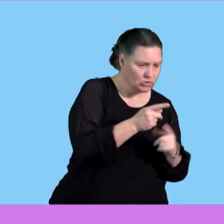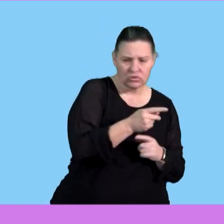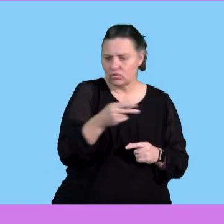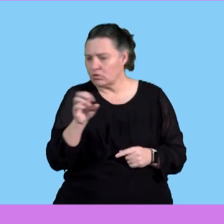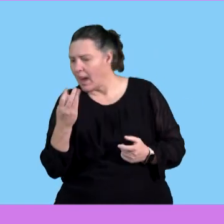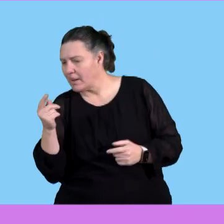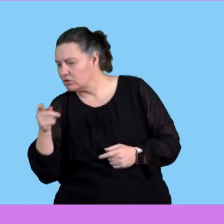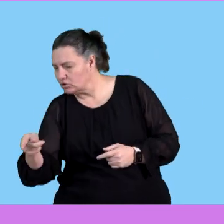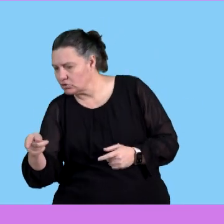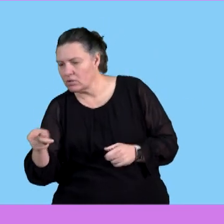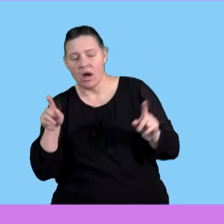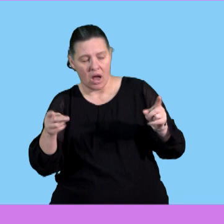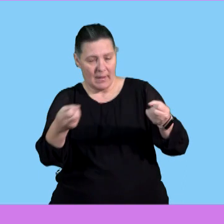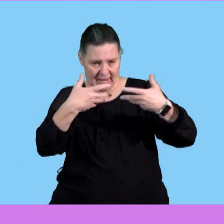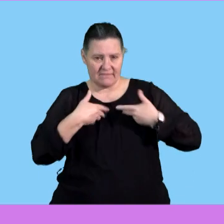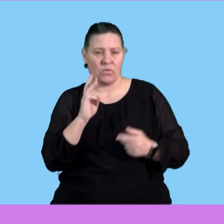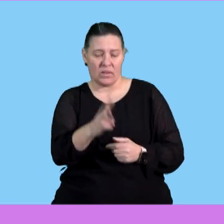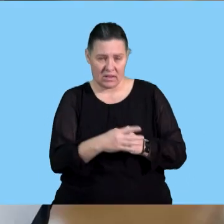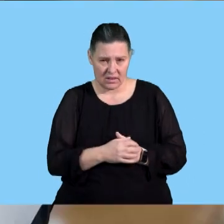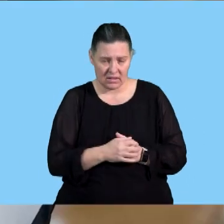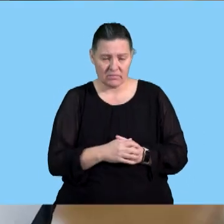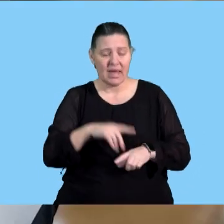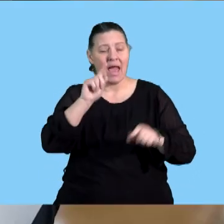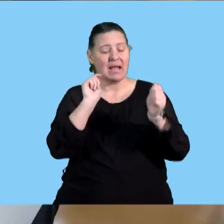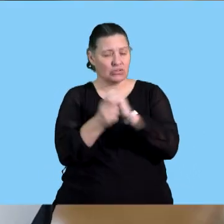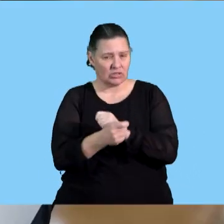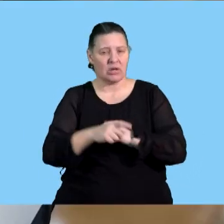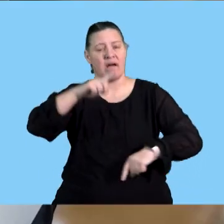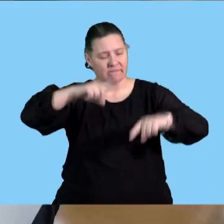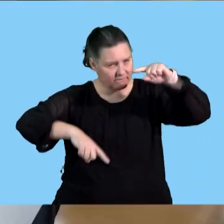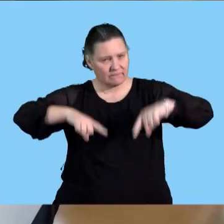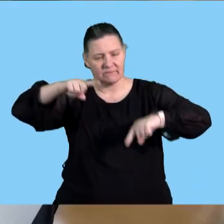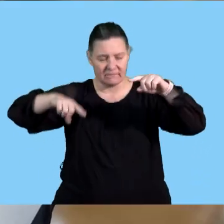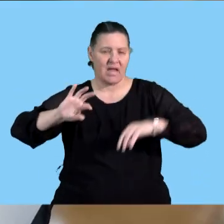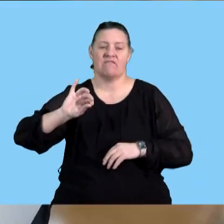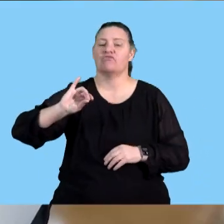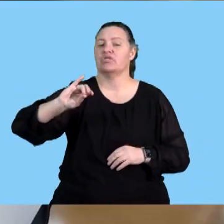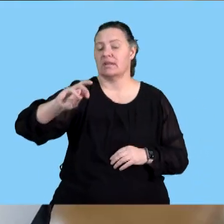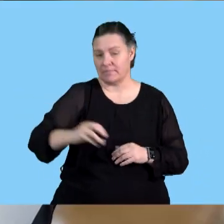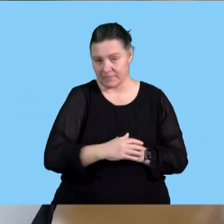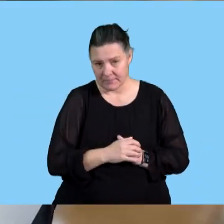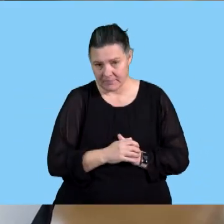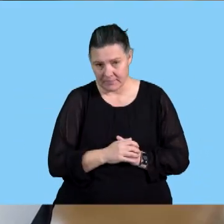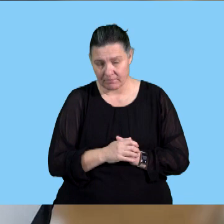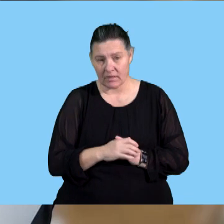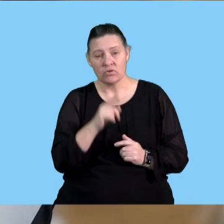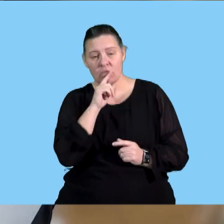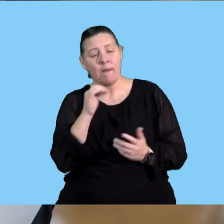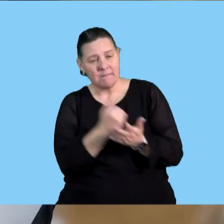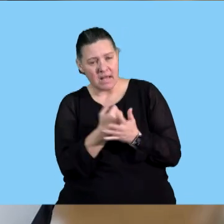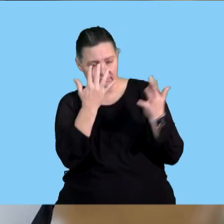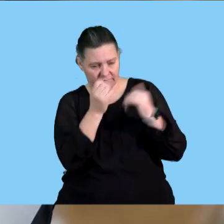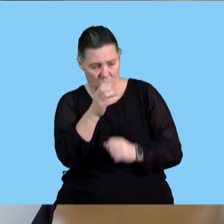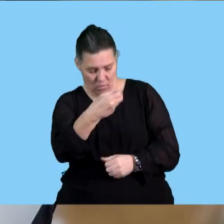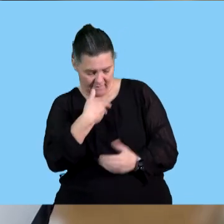to the other currency. Remember, we have said that the exchange rate, they fluctuate or they change on daily basis. So you will